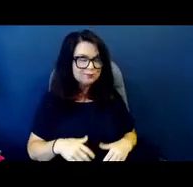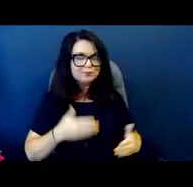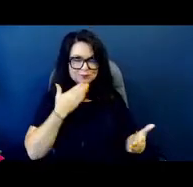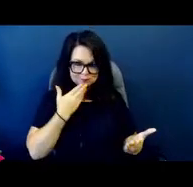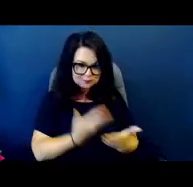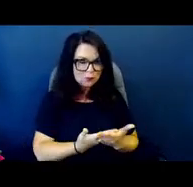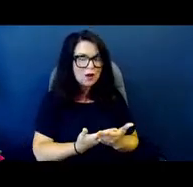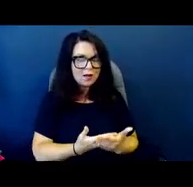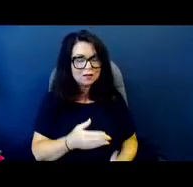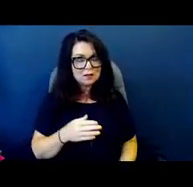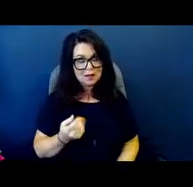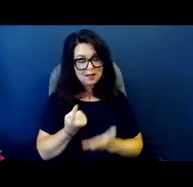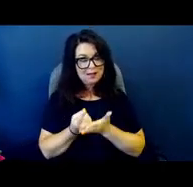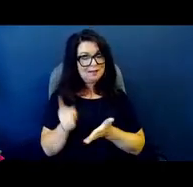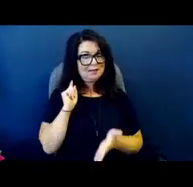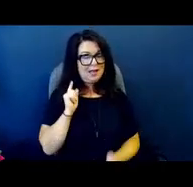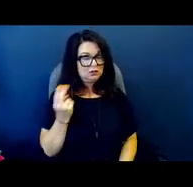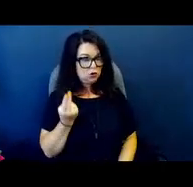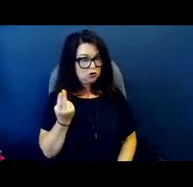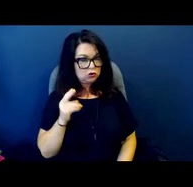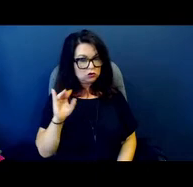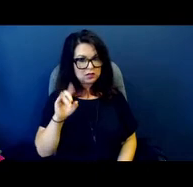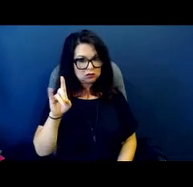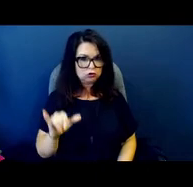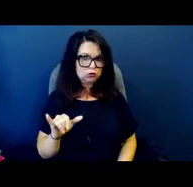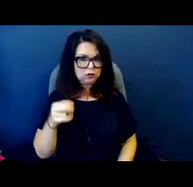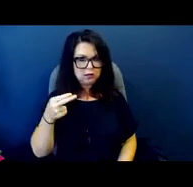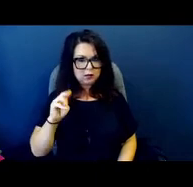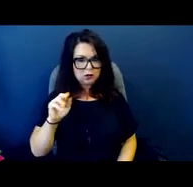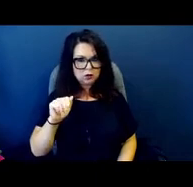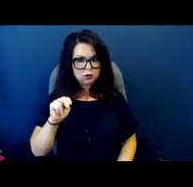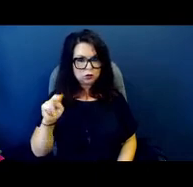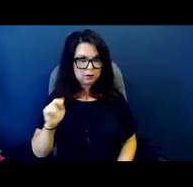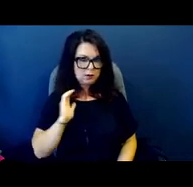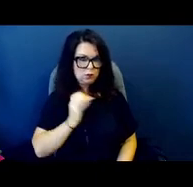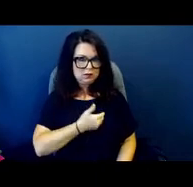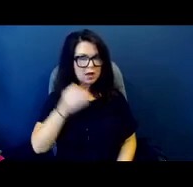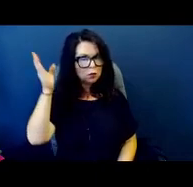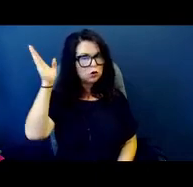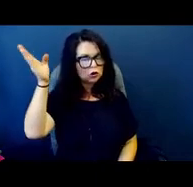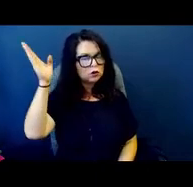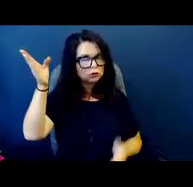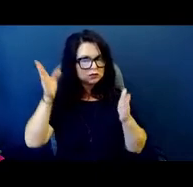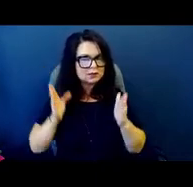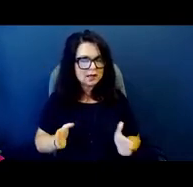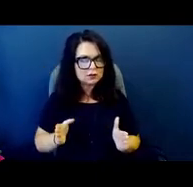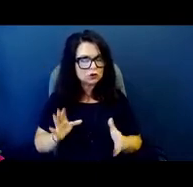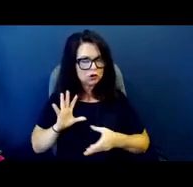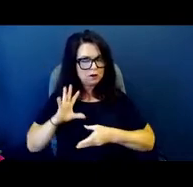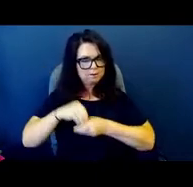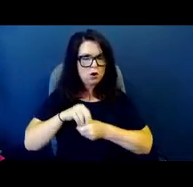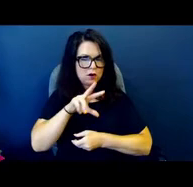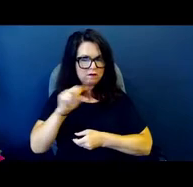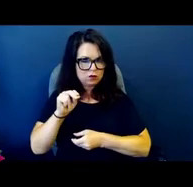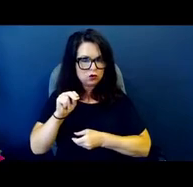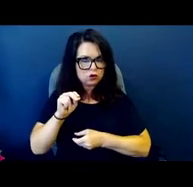last Thursday as our presenter for our for our 30-day event of the 30-year anniversary. And you're